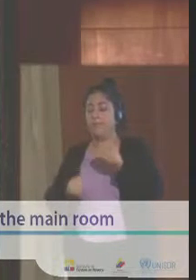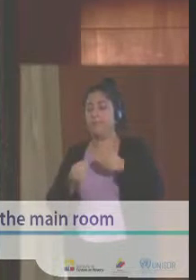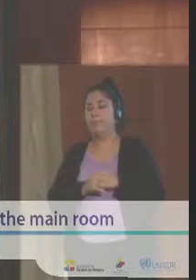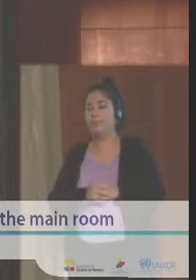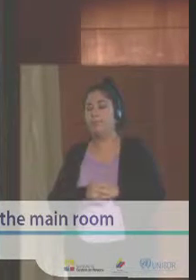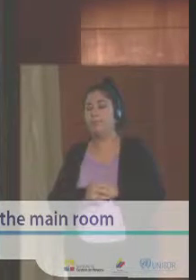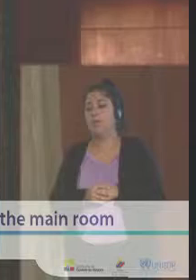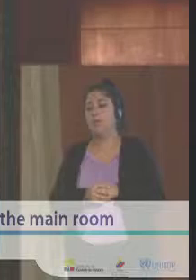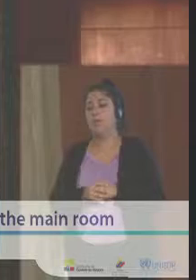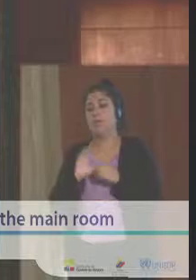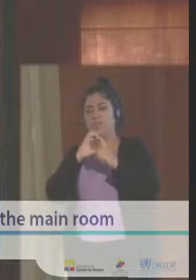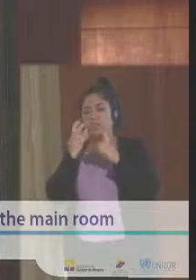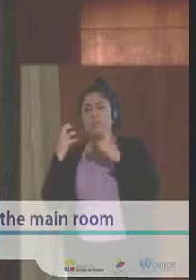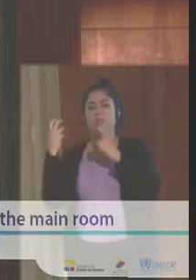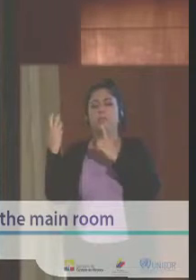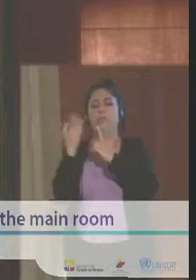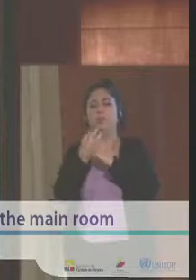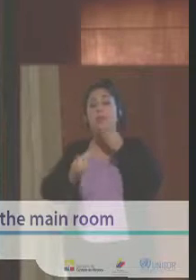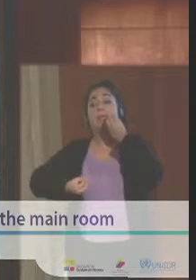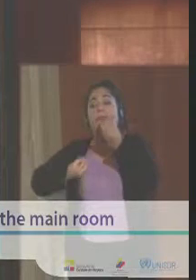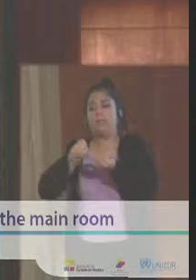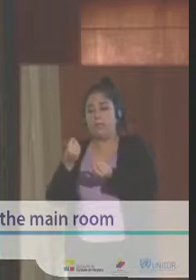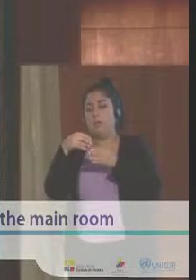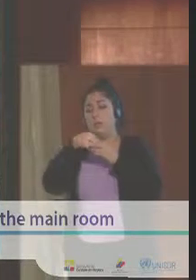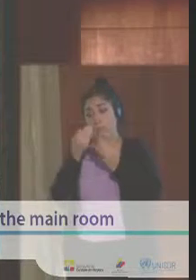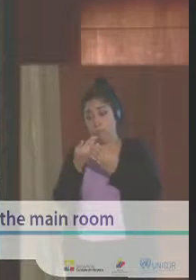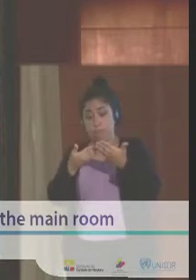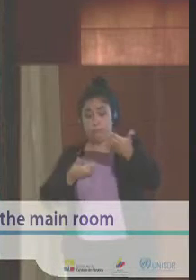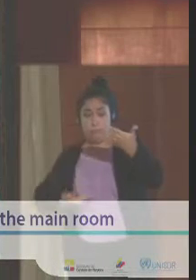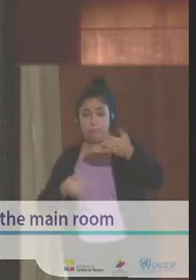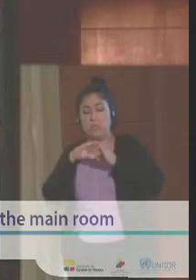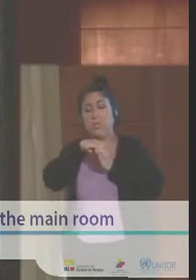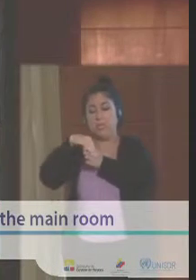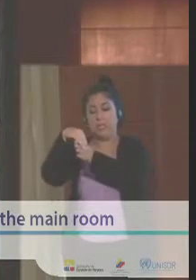risk management within the context of climate change.